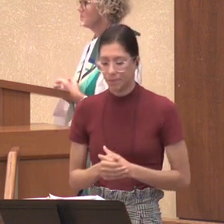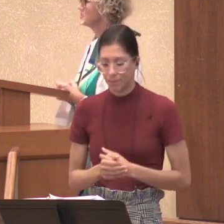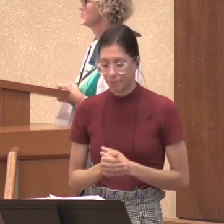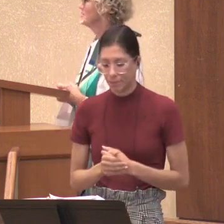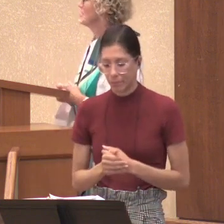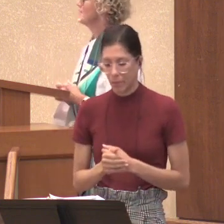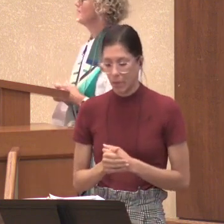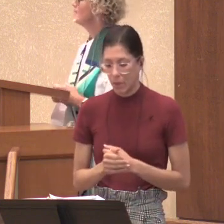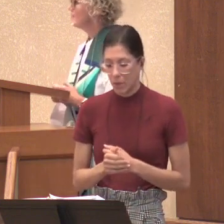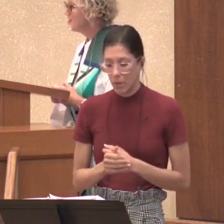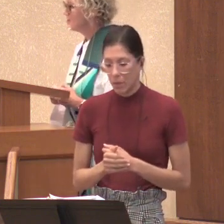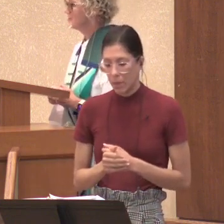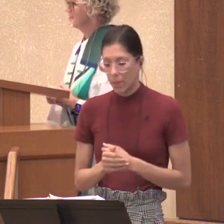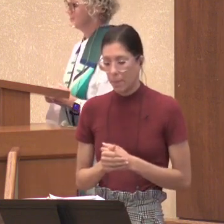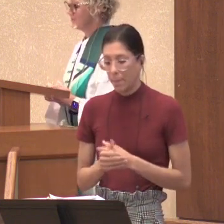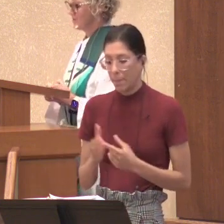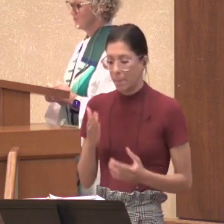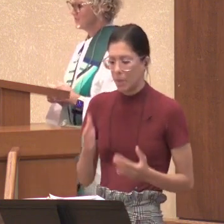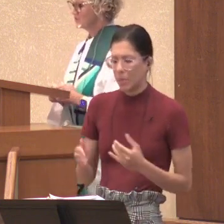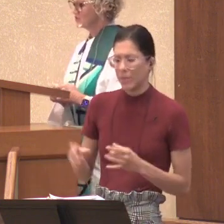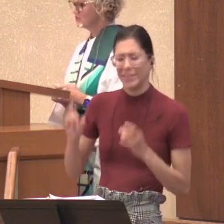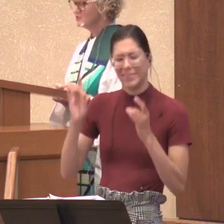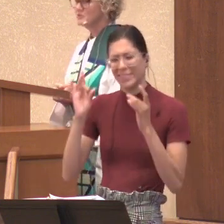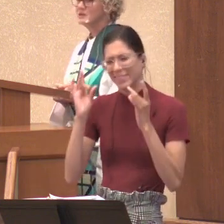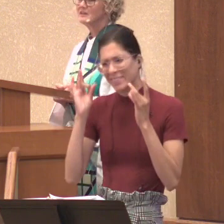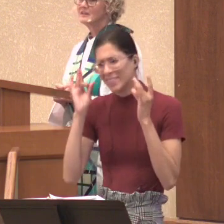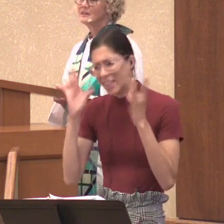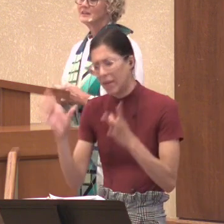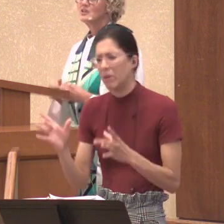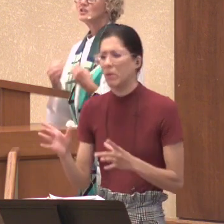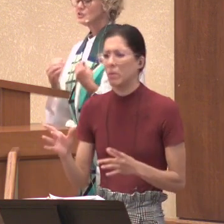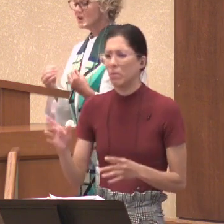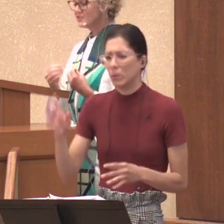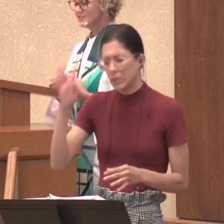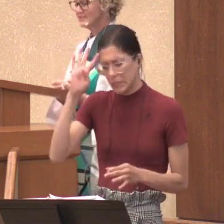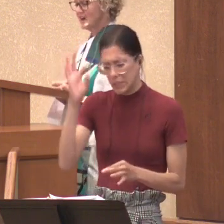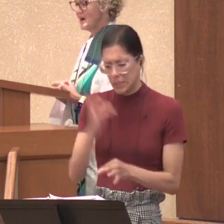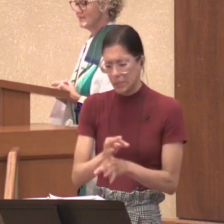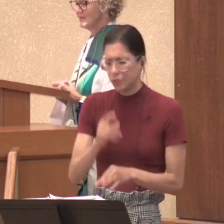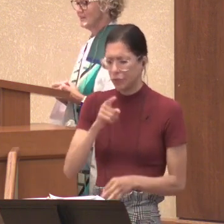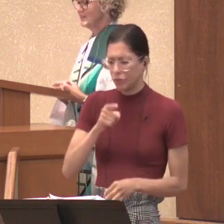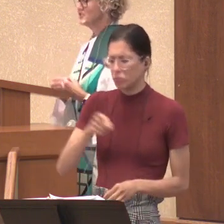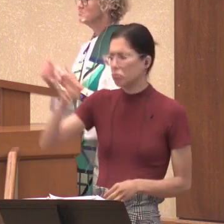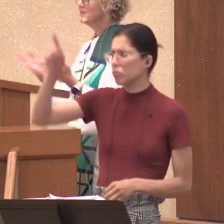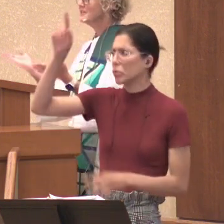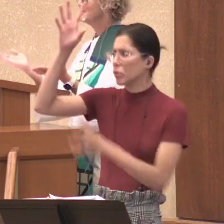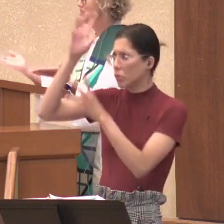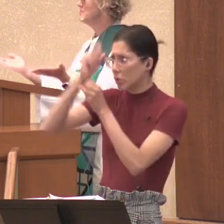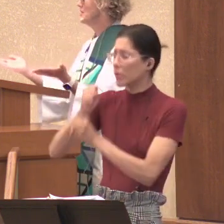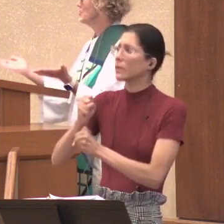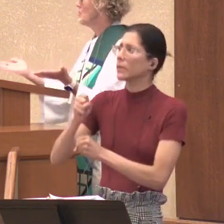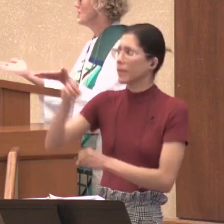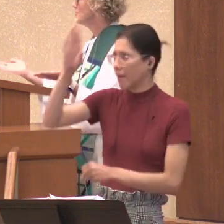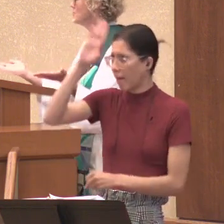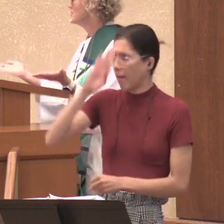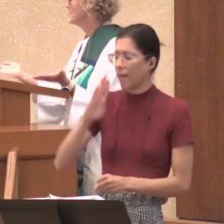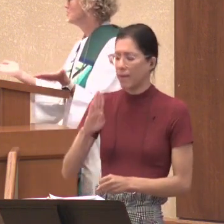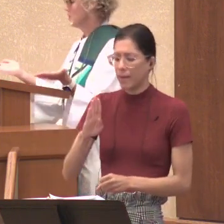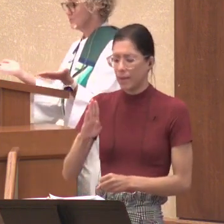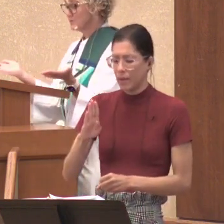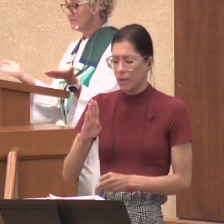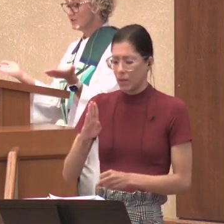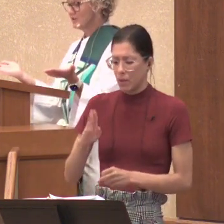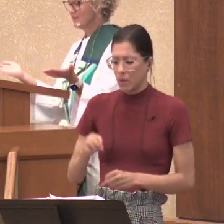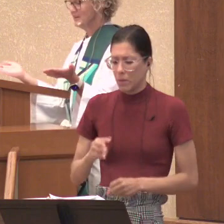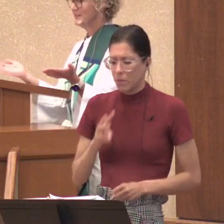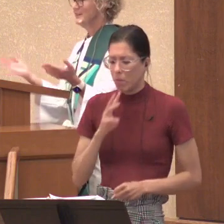although it must have been a very difficult thing to do, she trusted God, and she placed him in the watery reeds